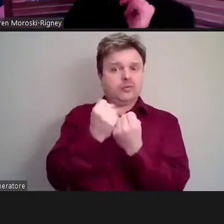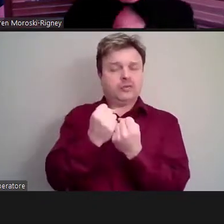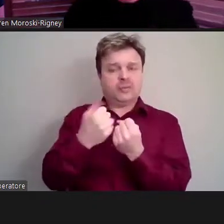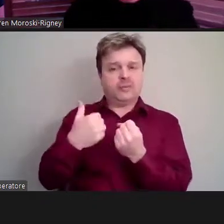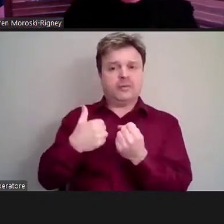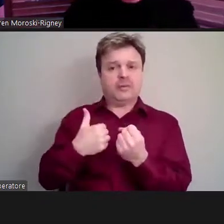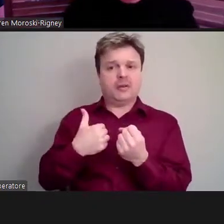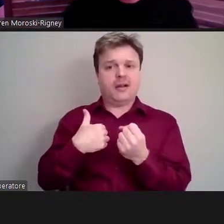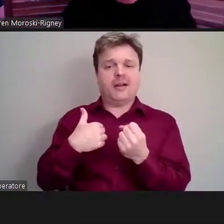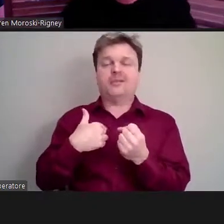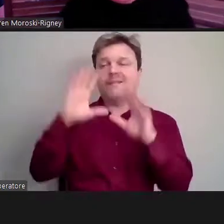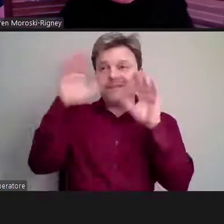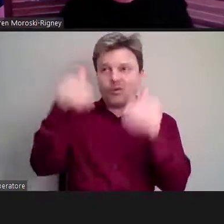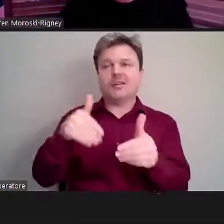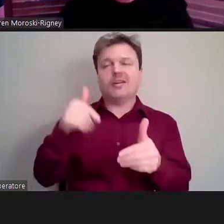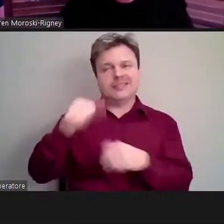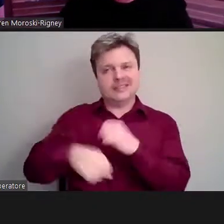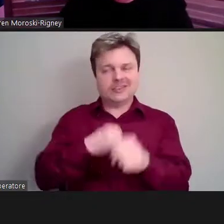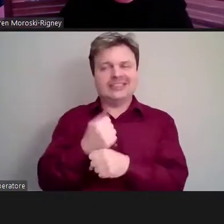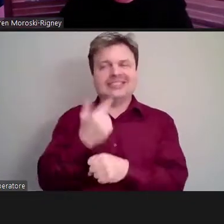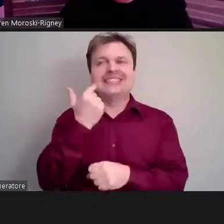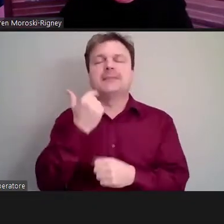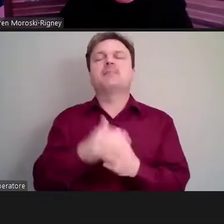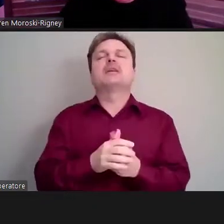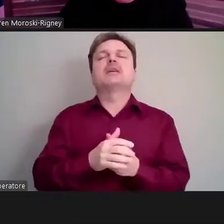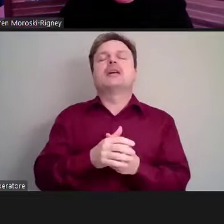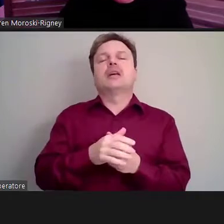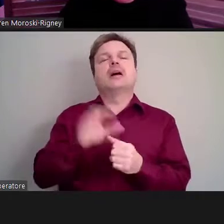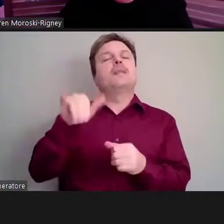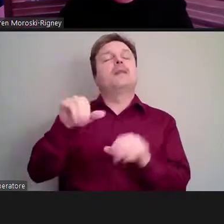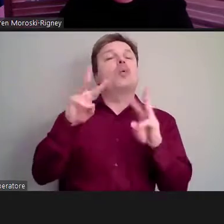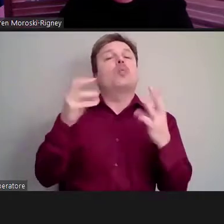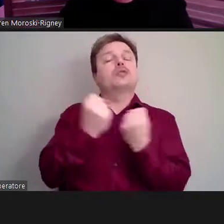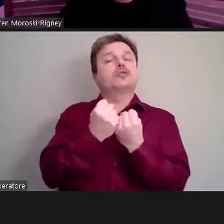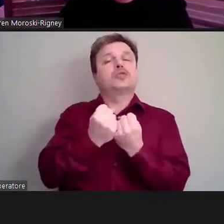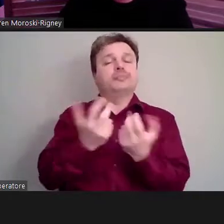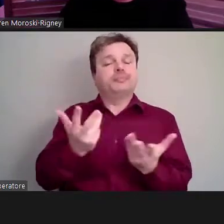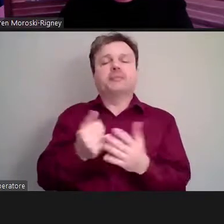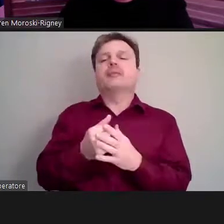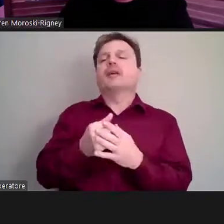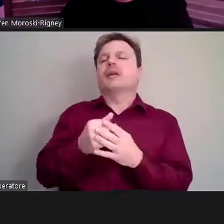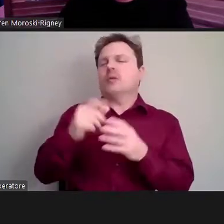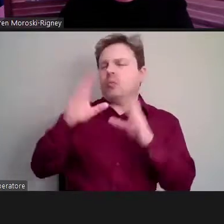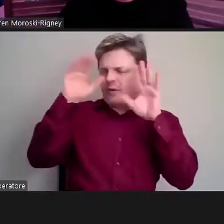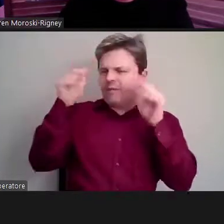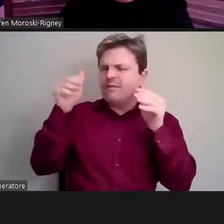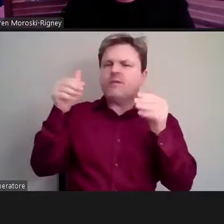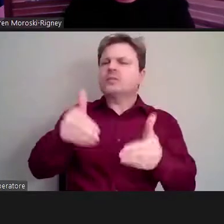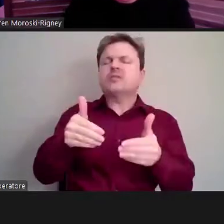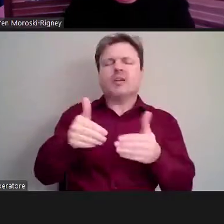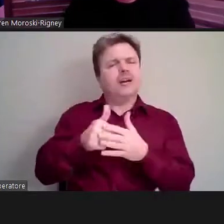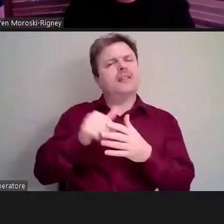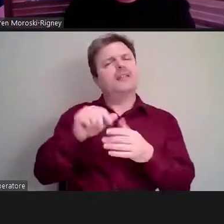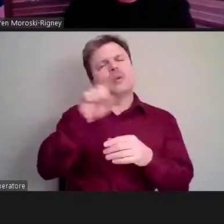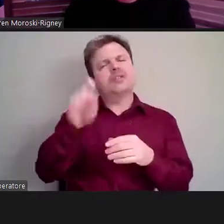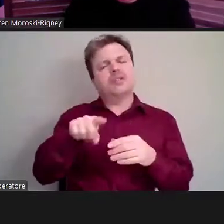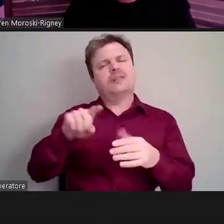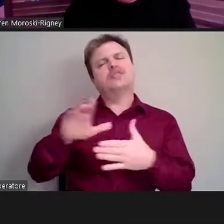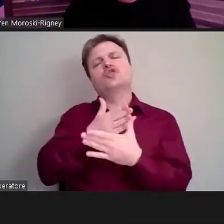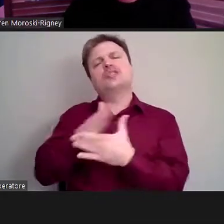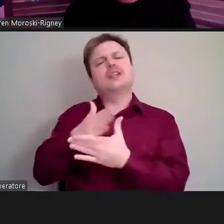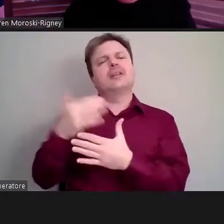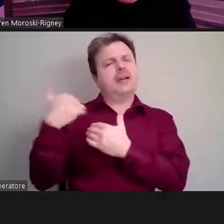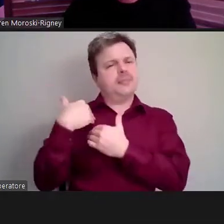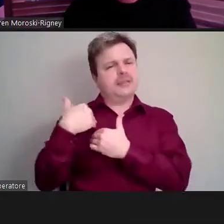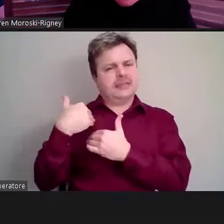this year is one where we focus on the question of shared accountability and practices that focus